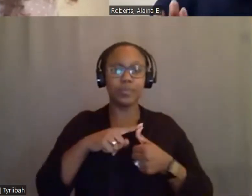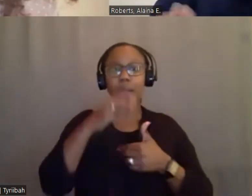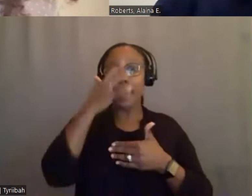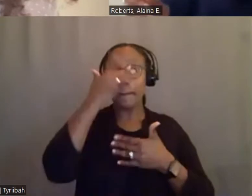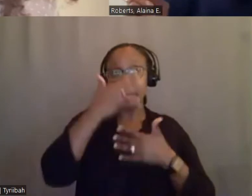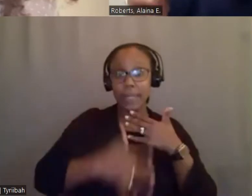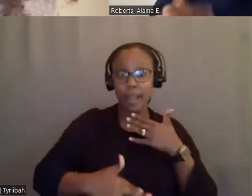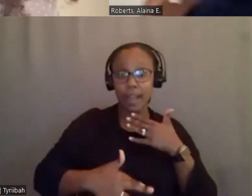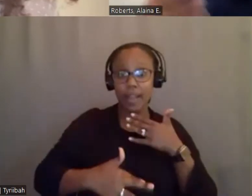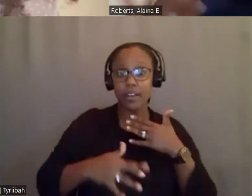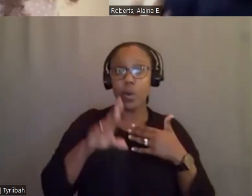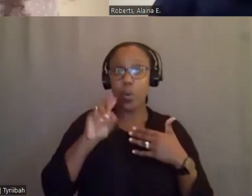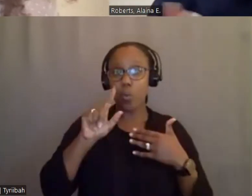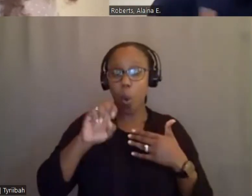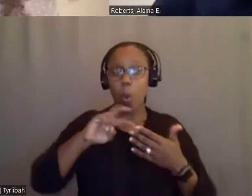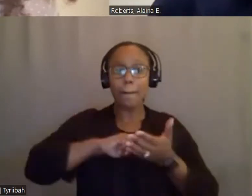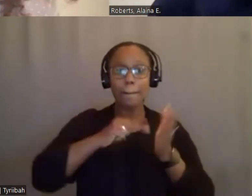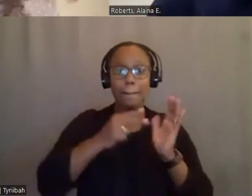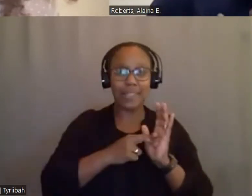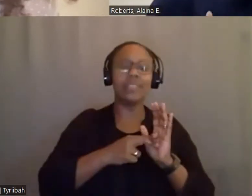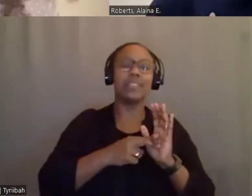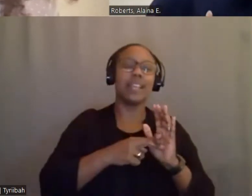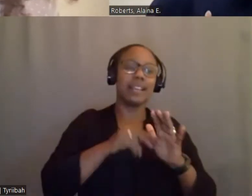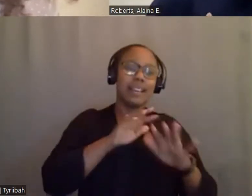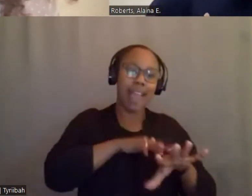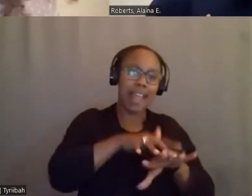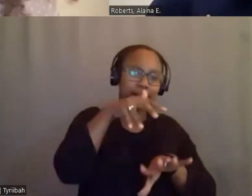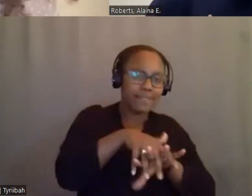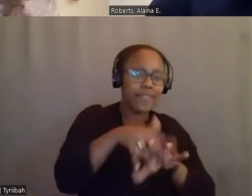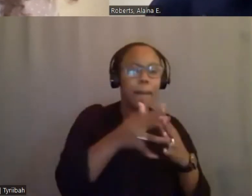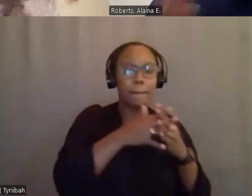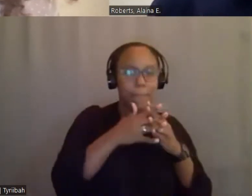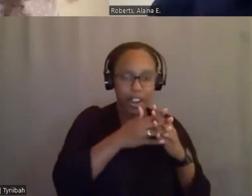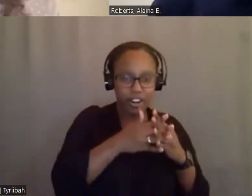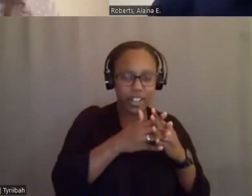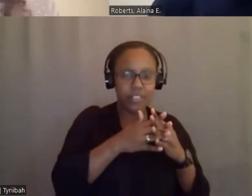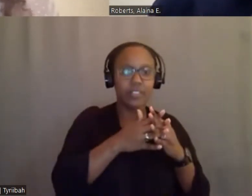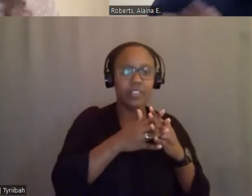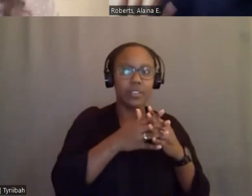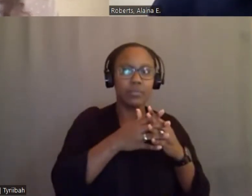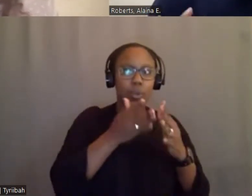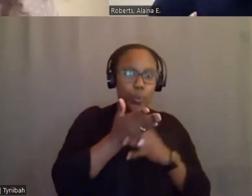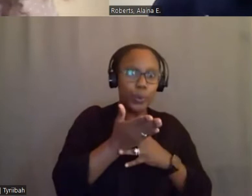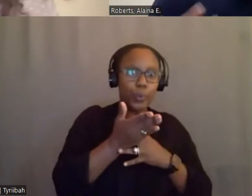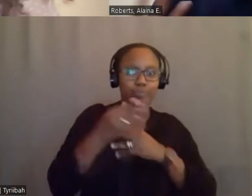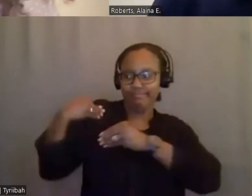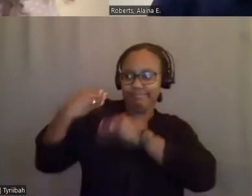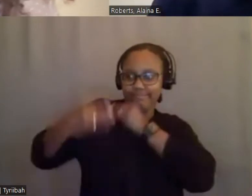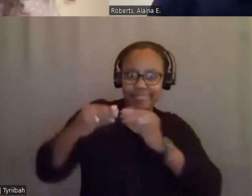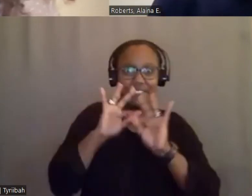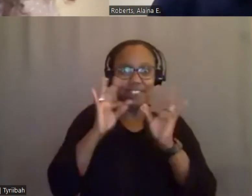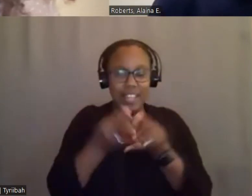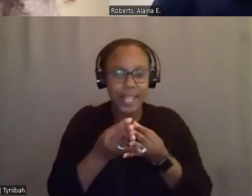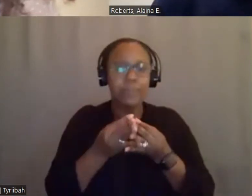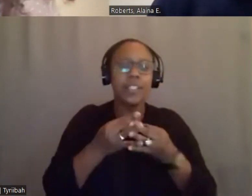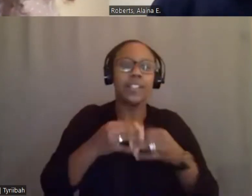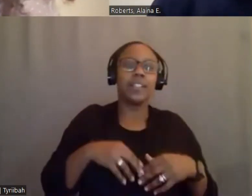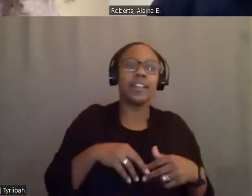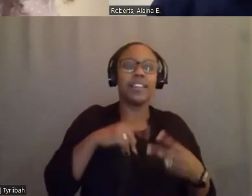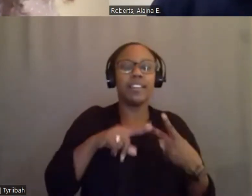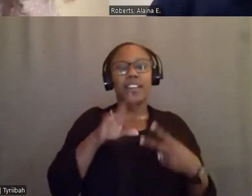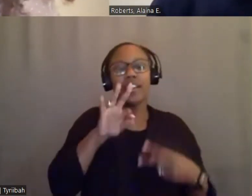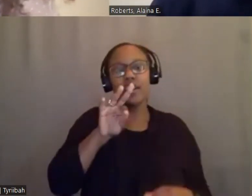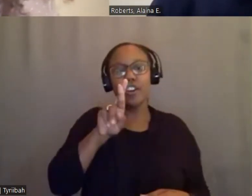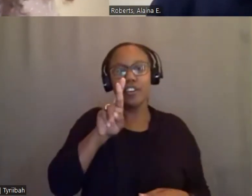Native Americans by blood, by ancestry. And then there is the freedman role. And so the freedman role is the role of enslaved people and their